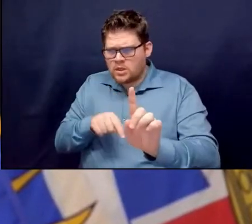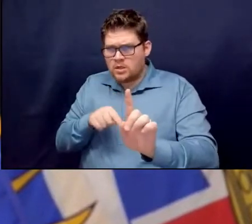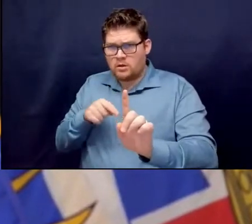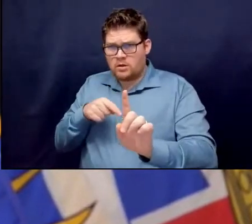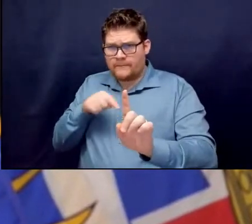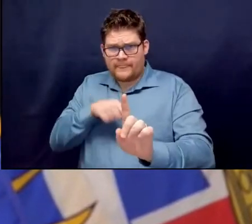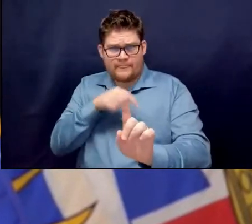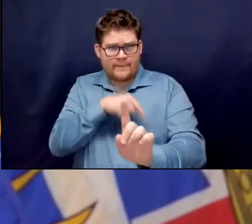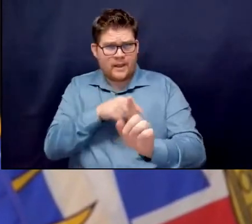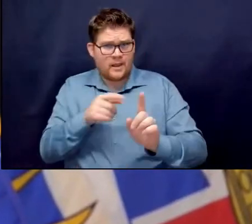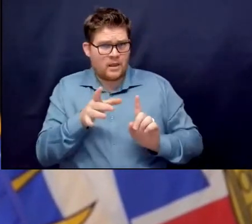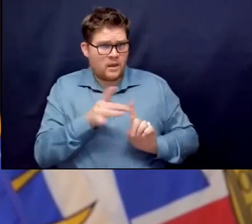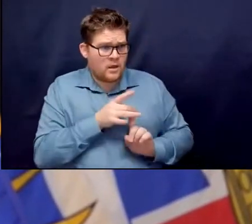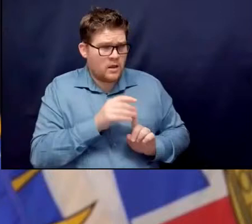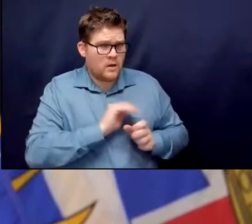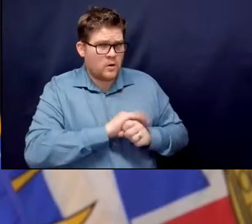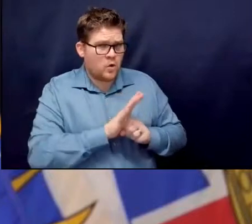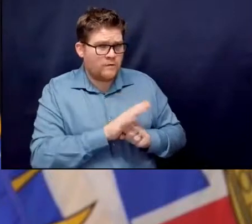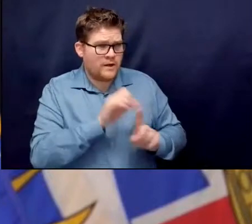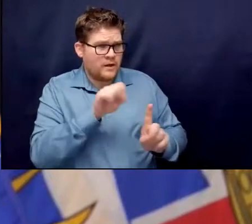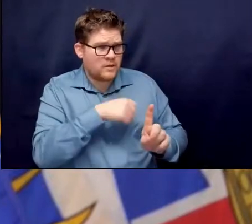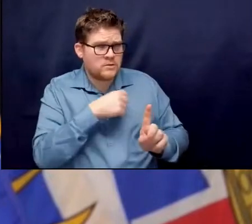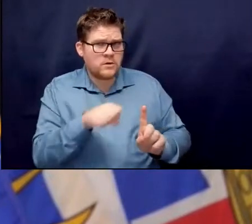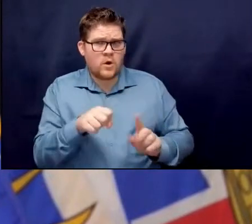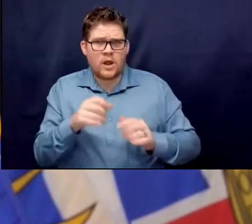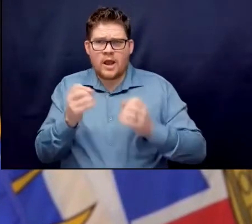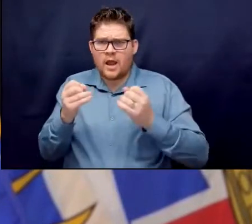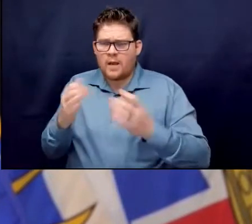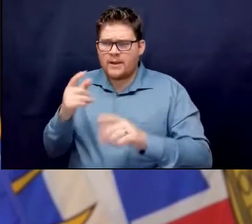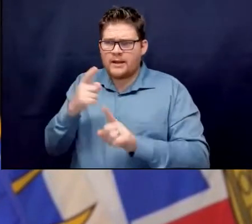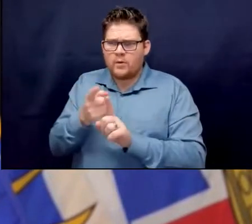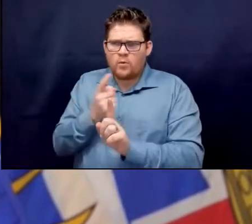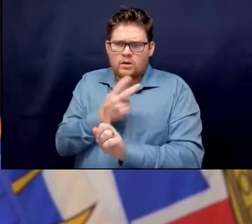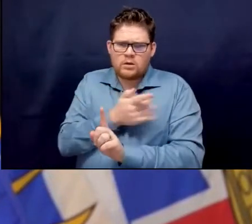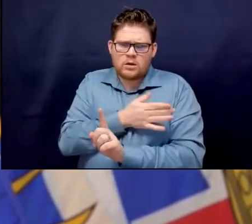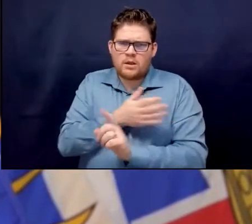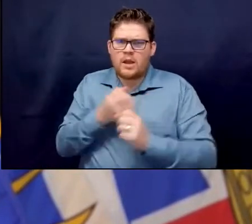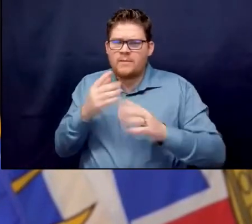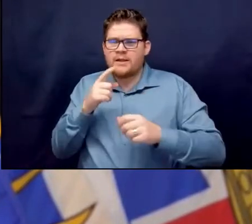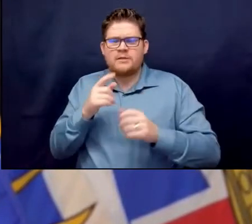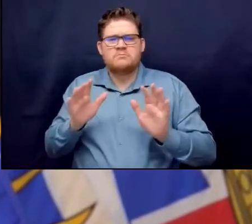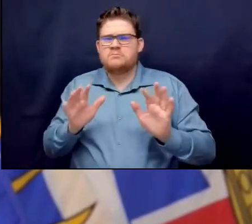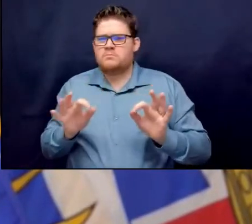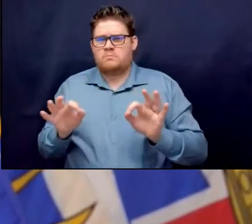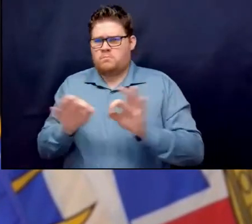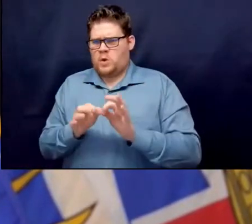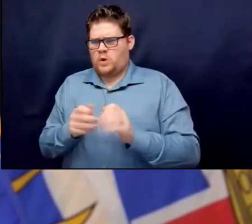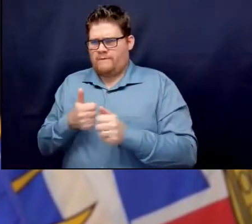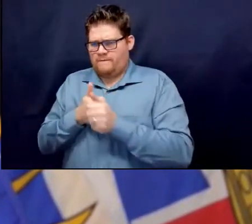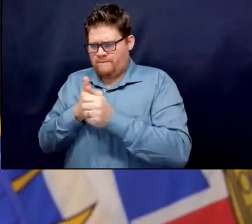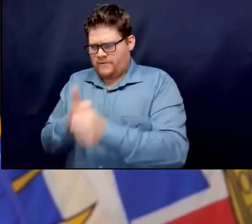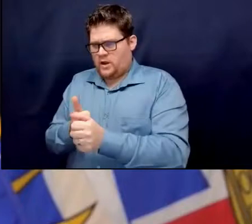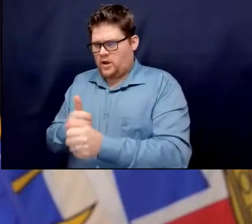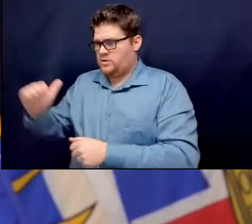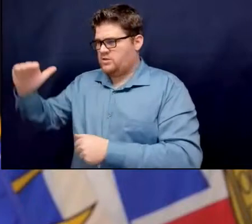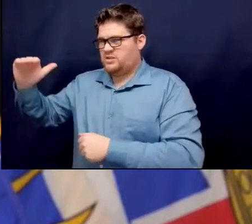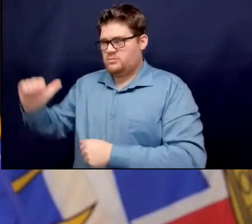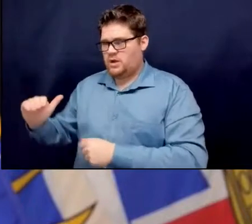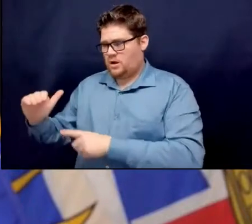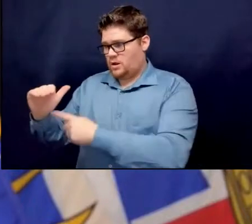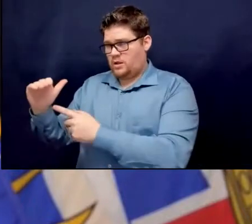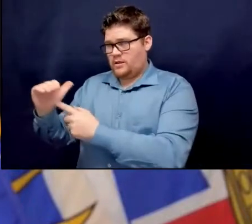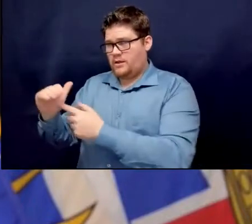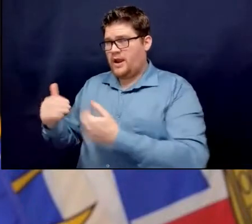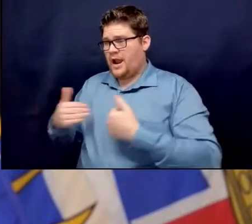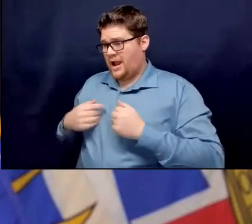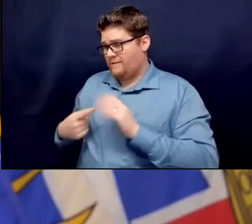if the child was exposed. We need to do our best for somebody who's tested positive. If you